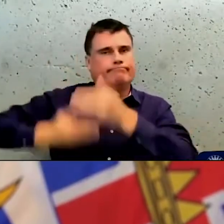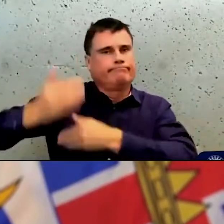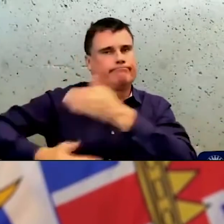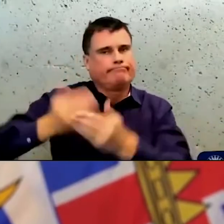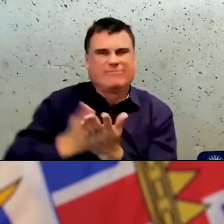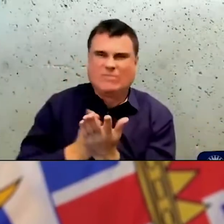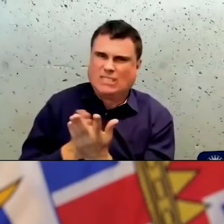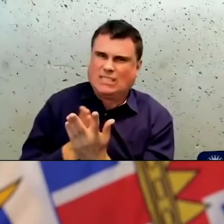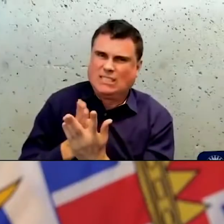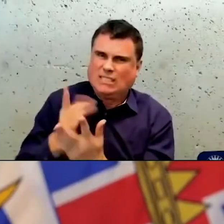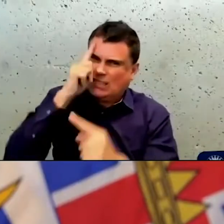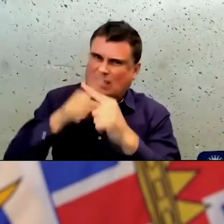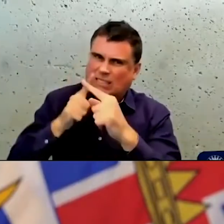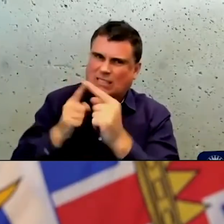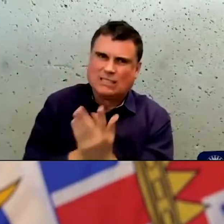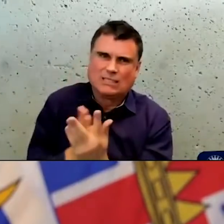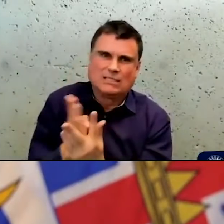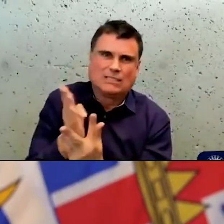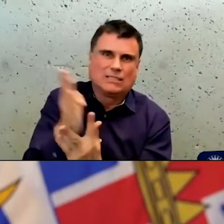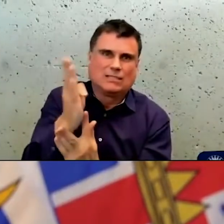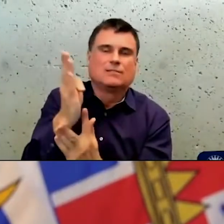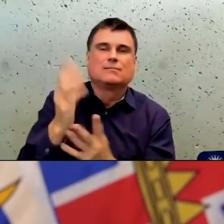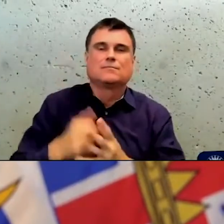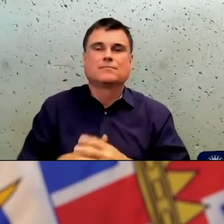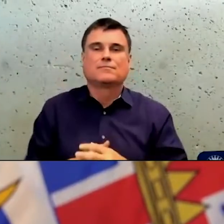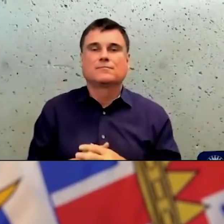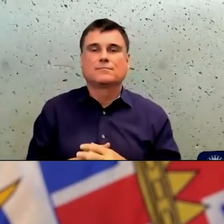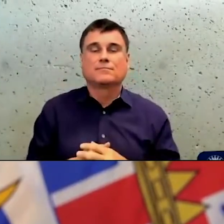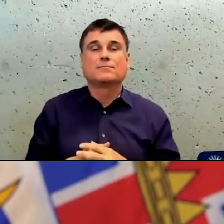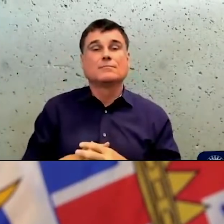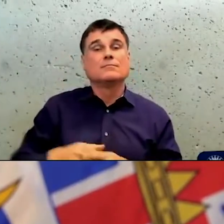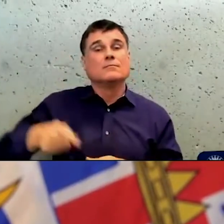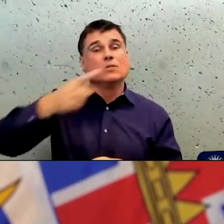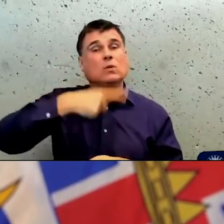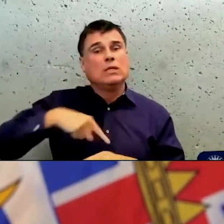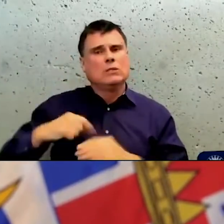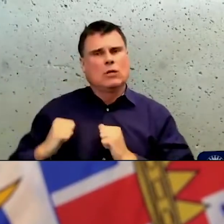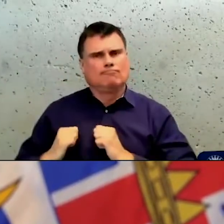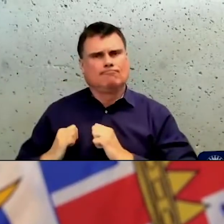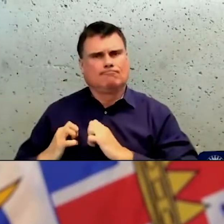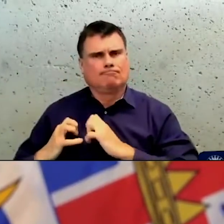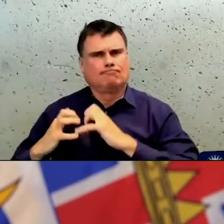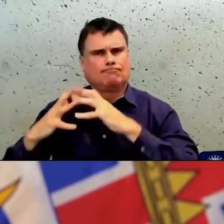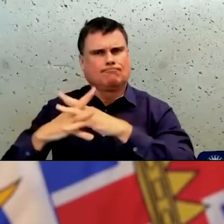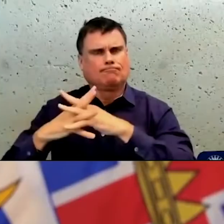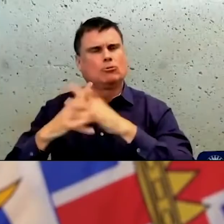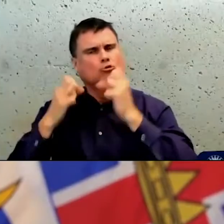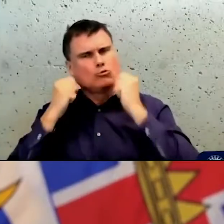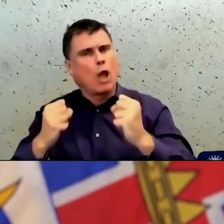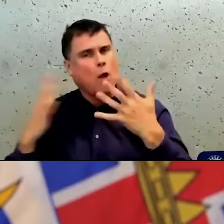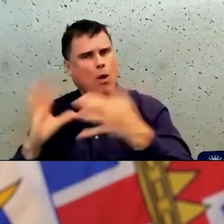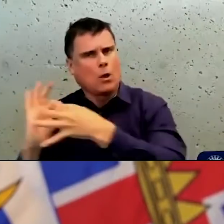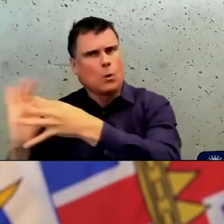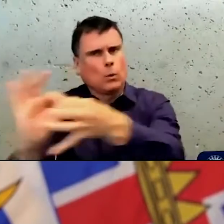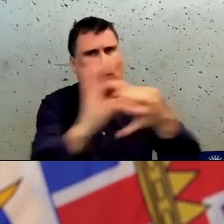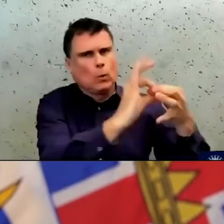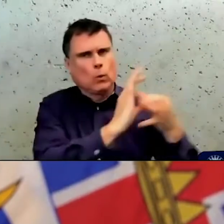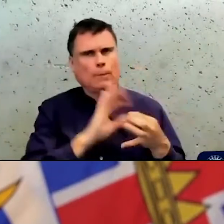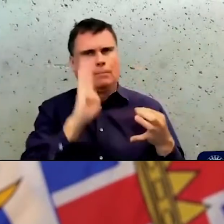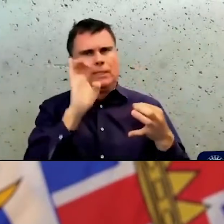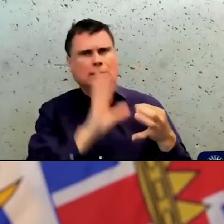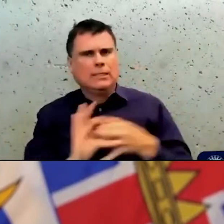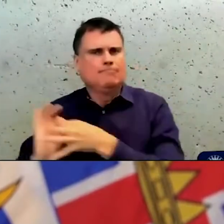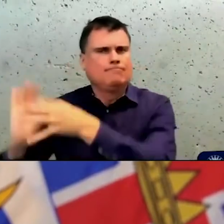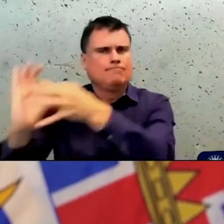suffering builds strong bonds. We are building strong bonds here in BC, and that is what will help us get through this and will help us build